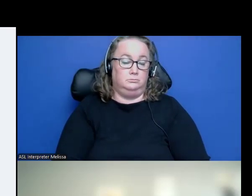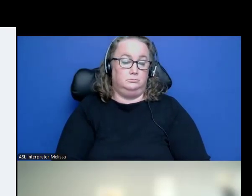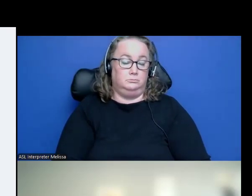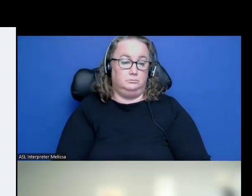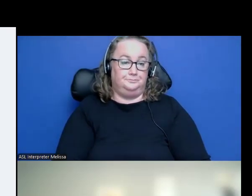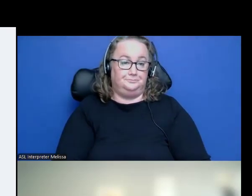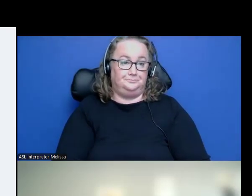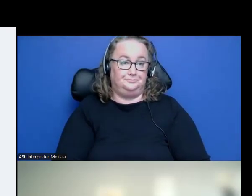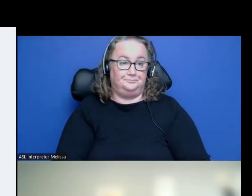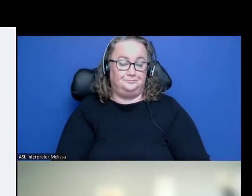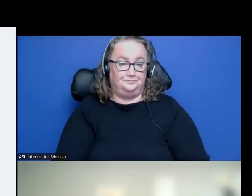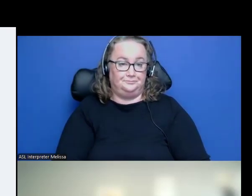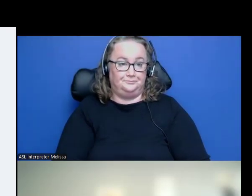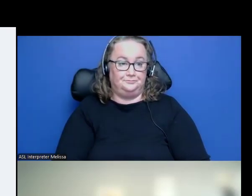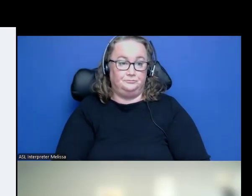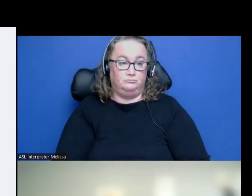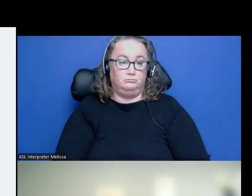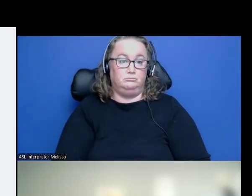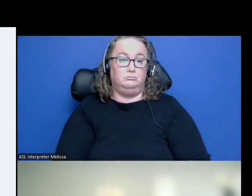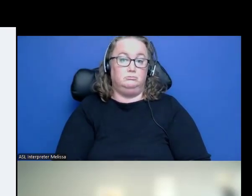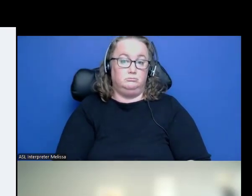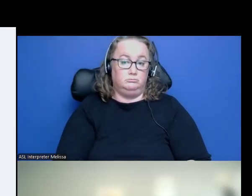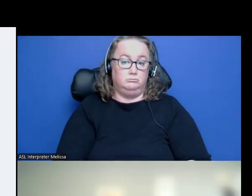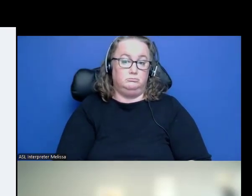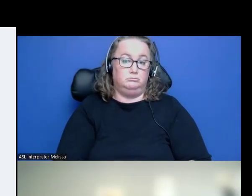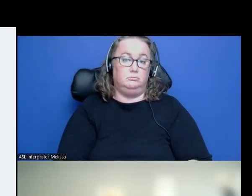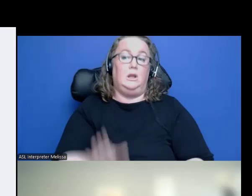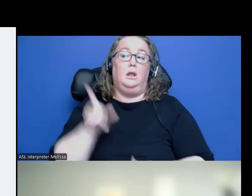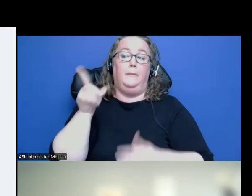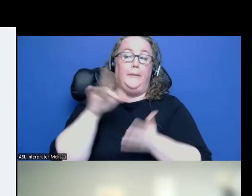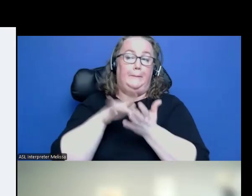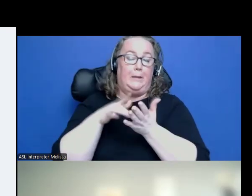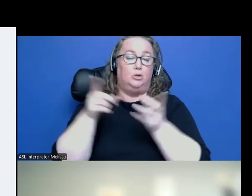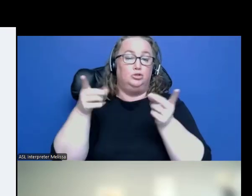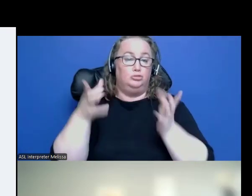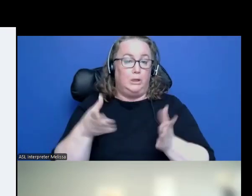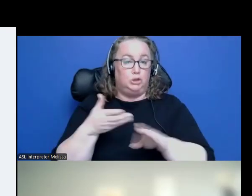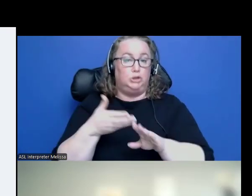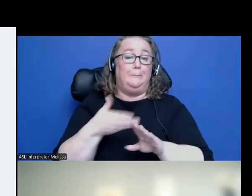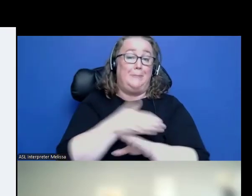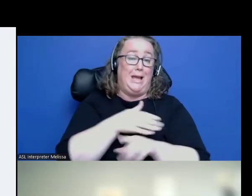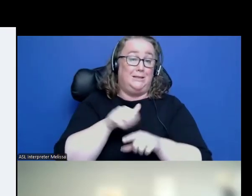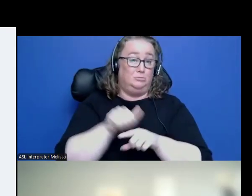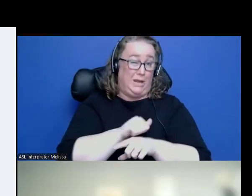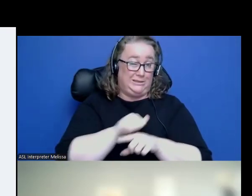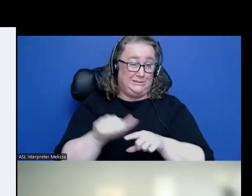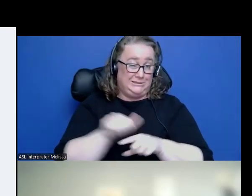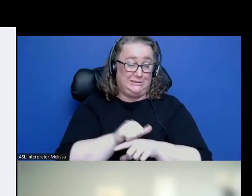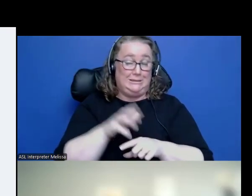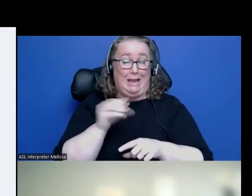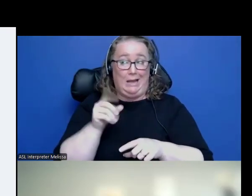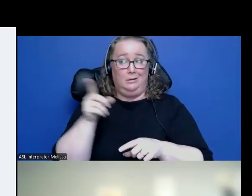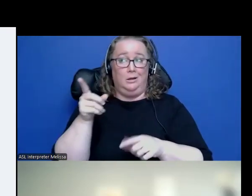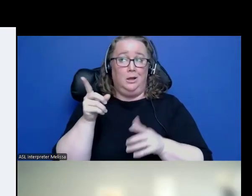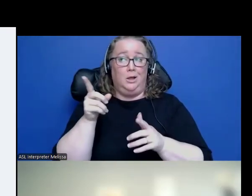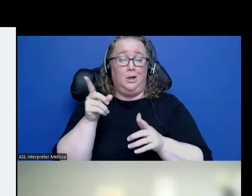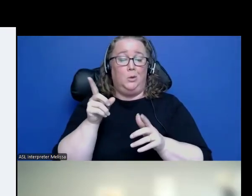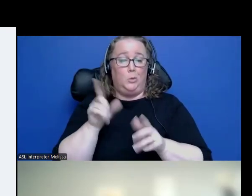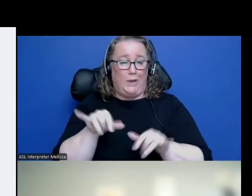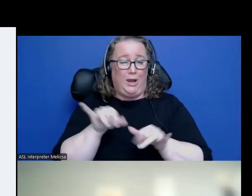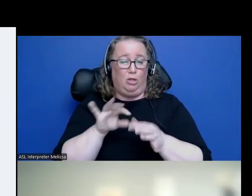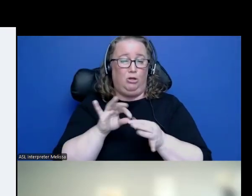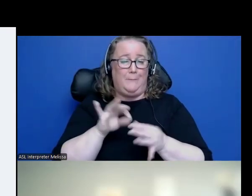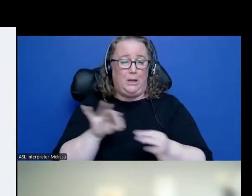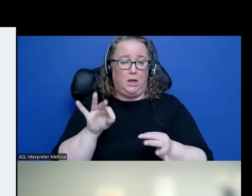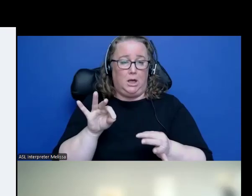Given the medical executive director's past practices and regular commentary criticizing the